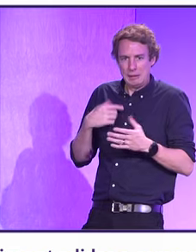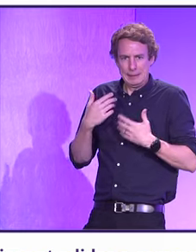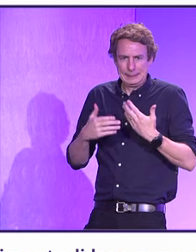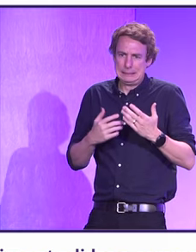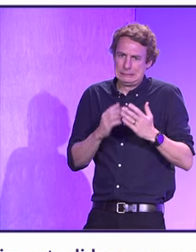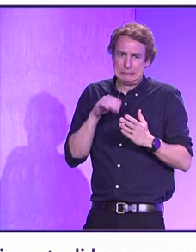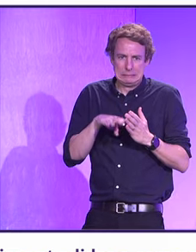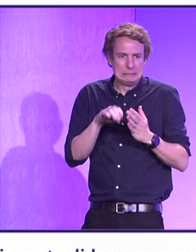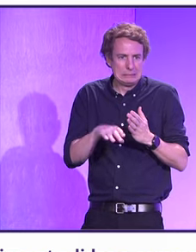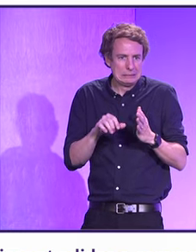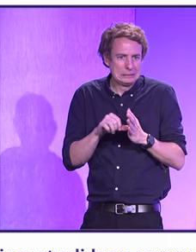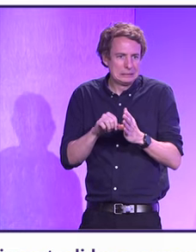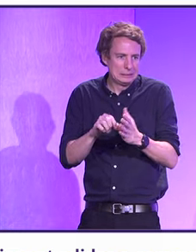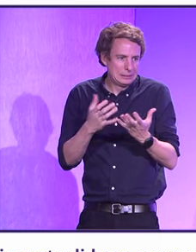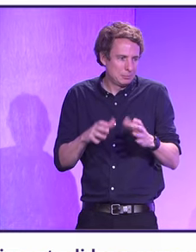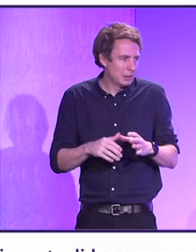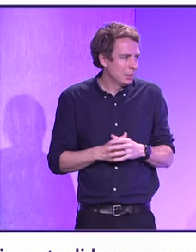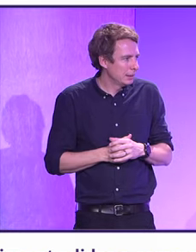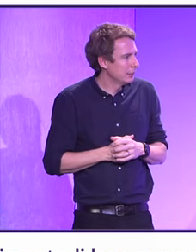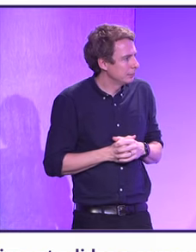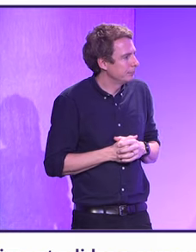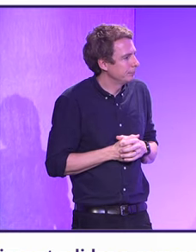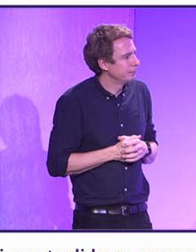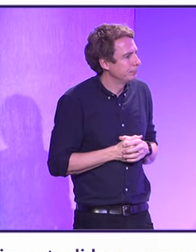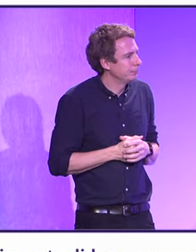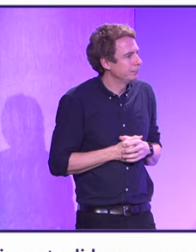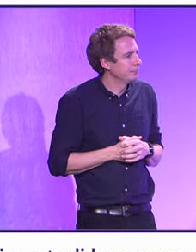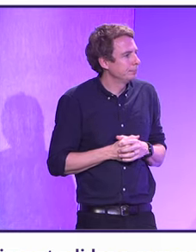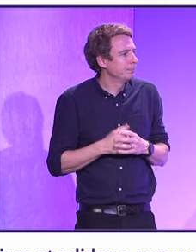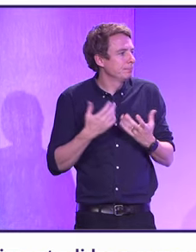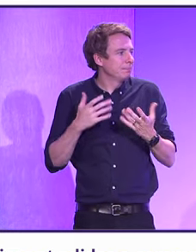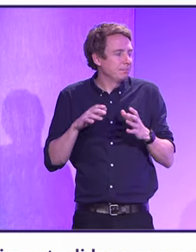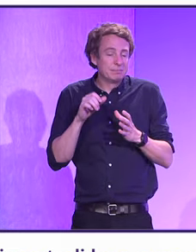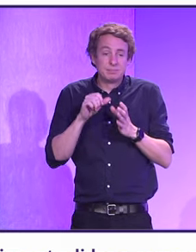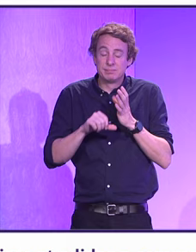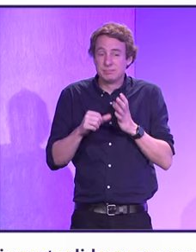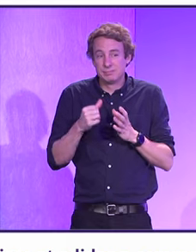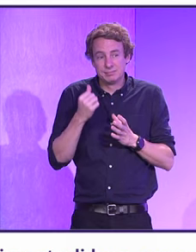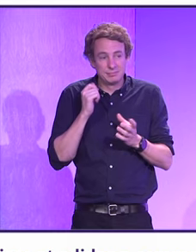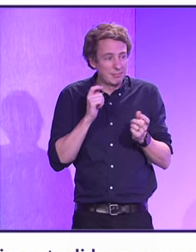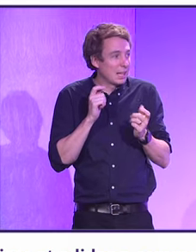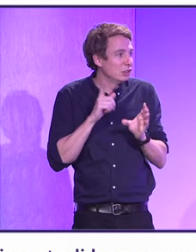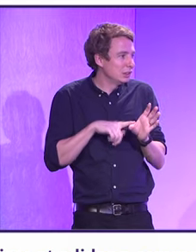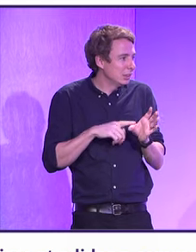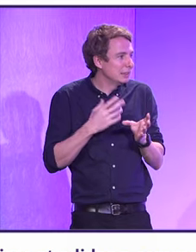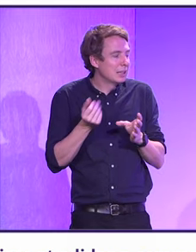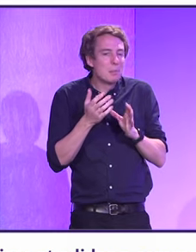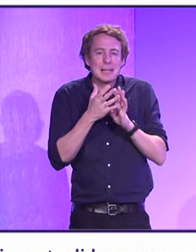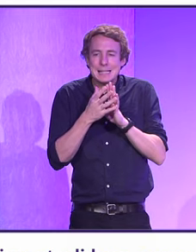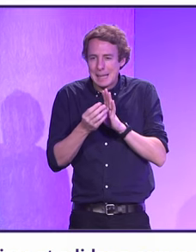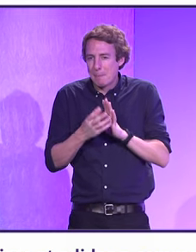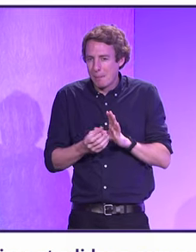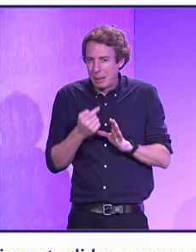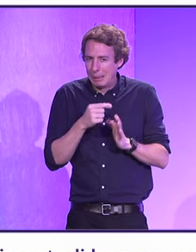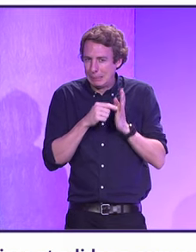And we also started to improve with each and every incident. And here are some of the examples